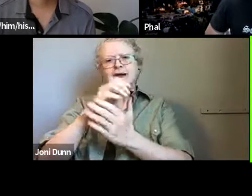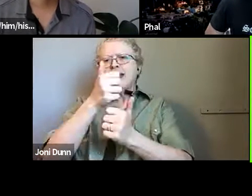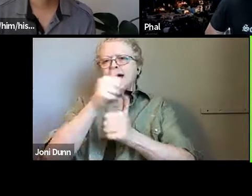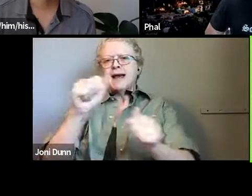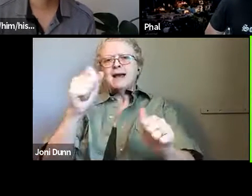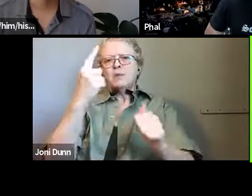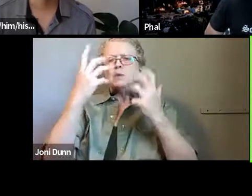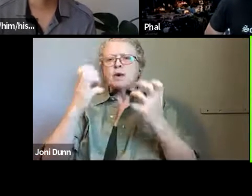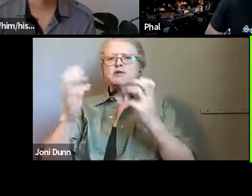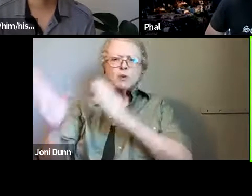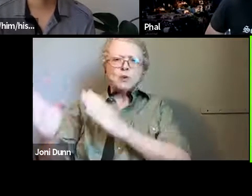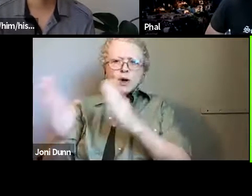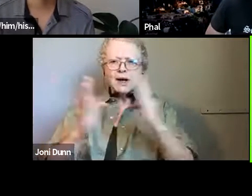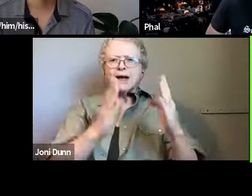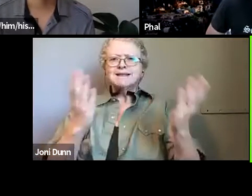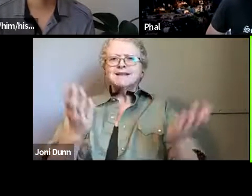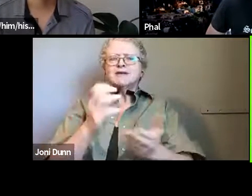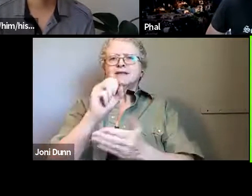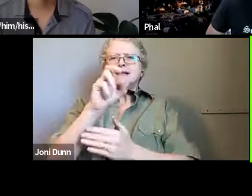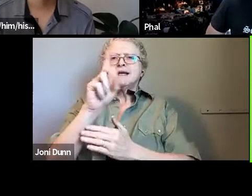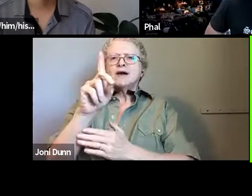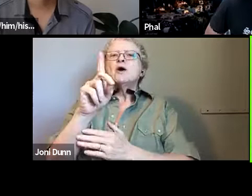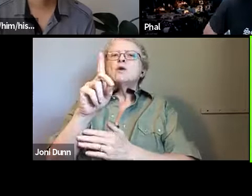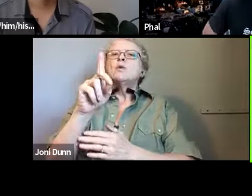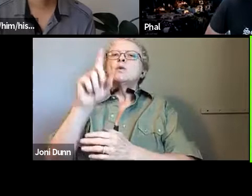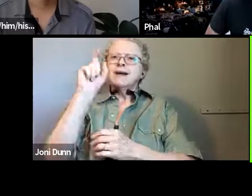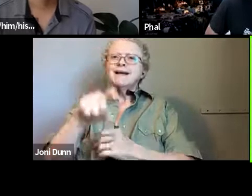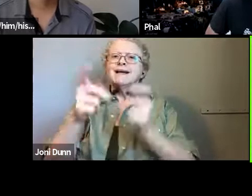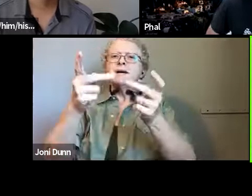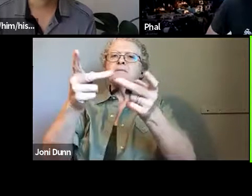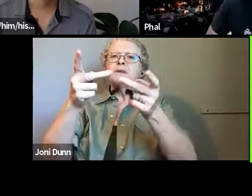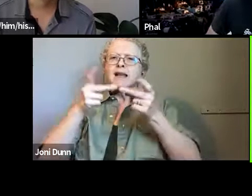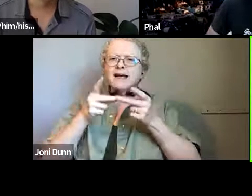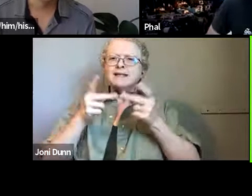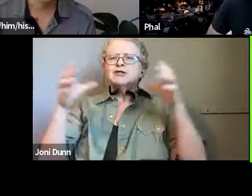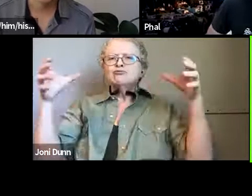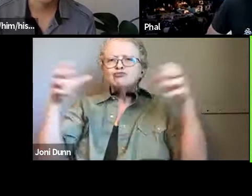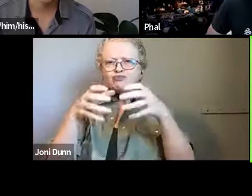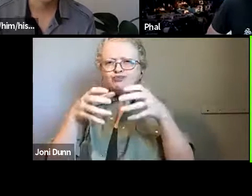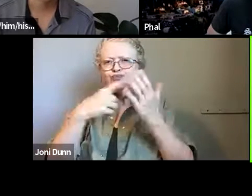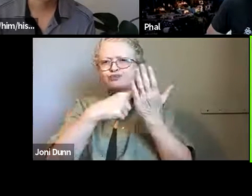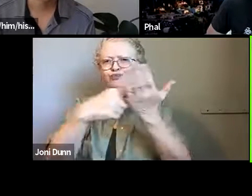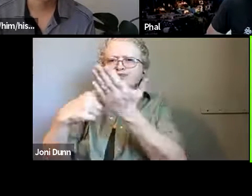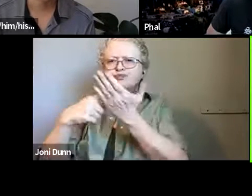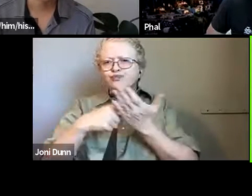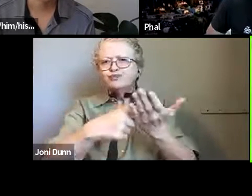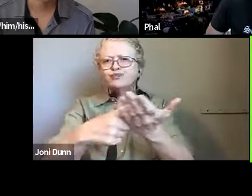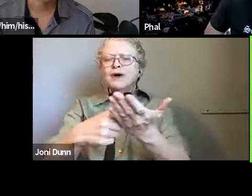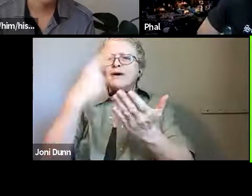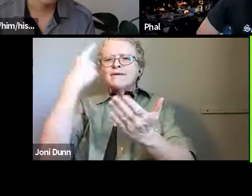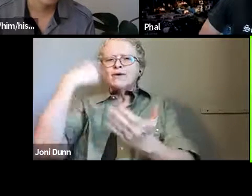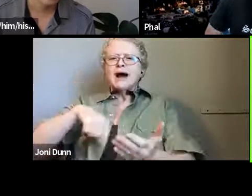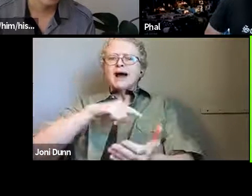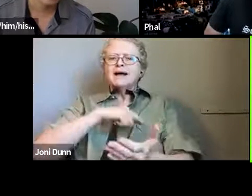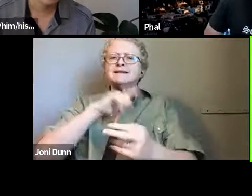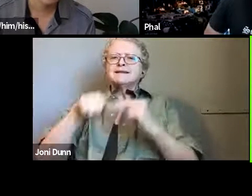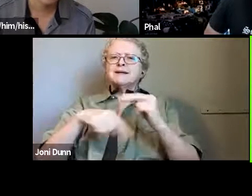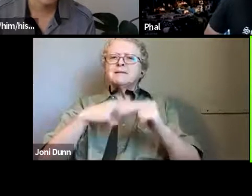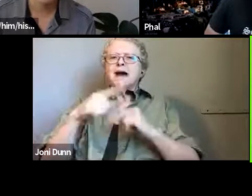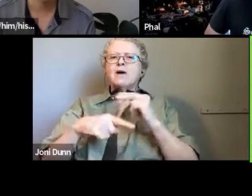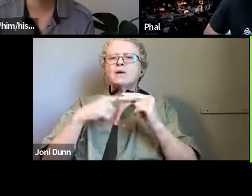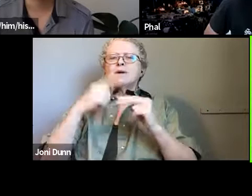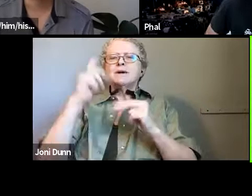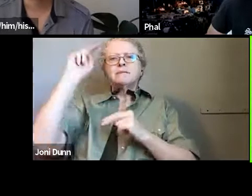believe sometimes we just need a space. We need to come together. We need to hone in the conversation. So for us, it's about the political